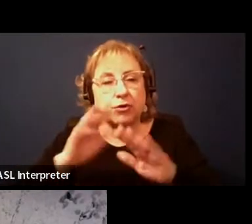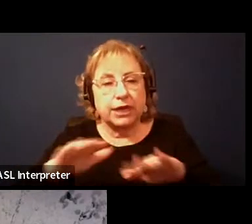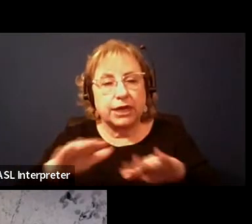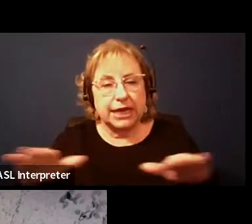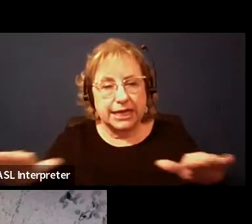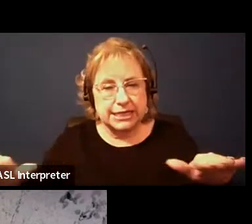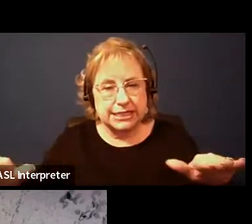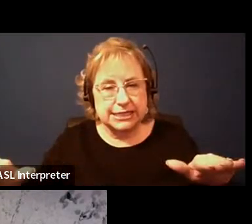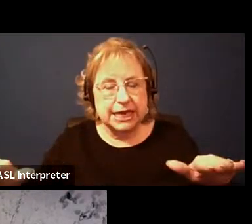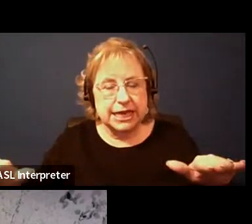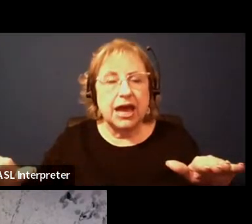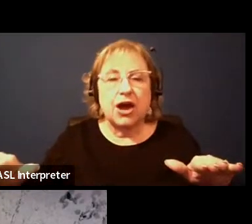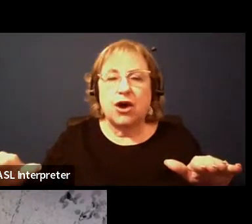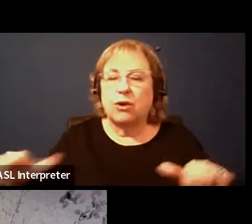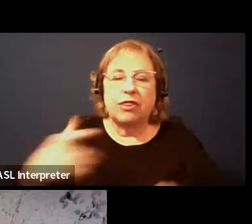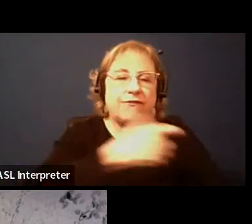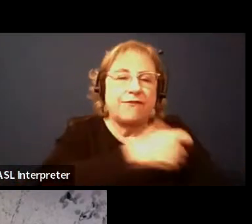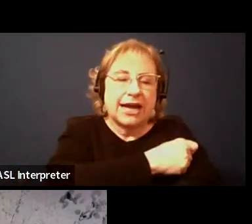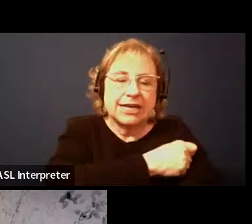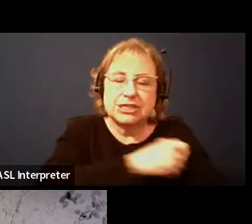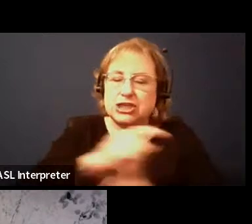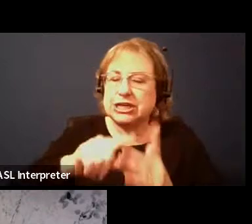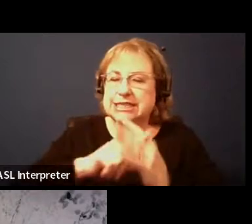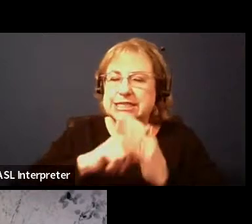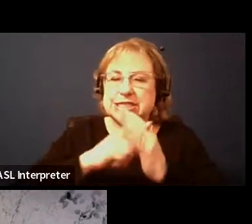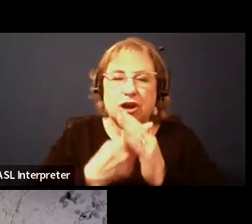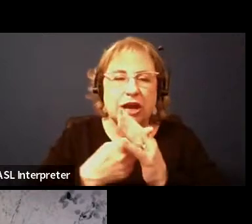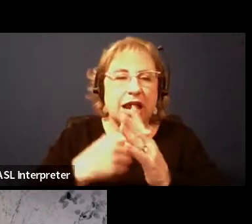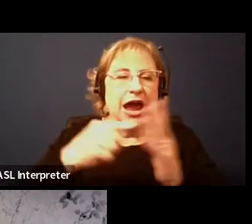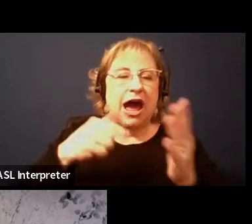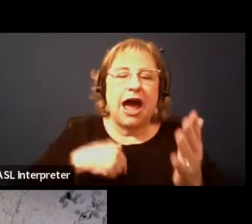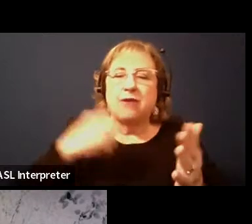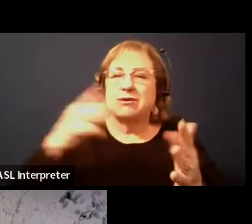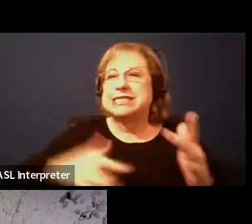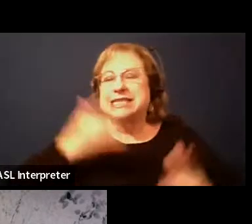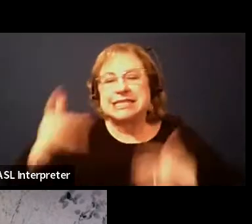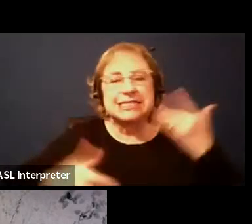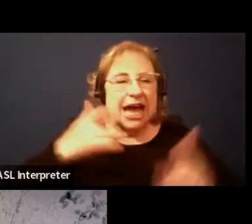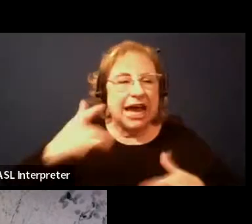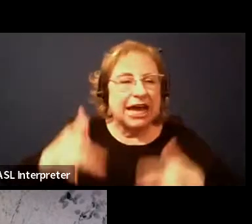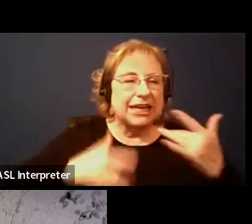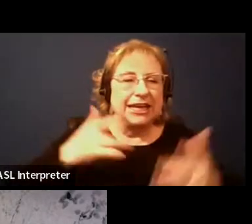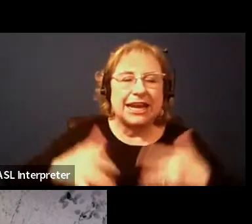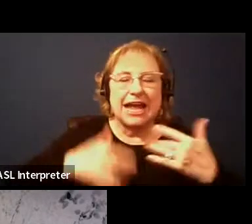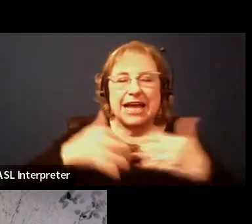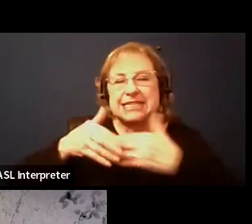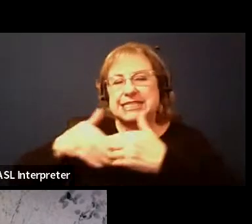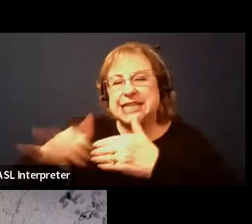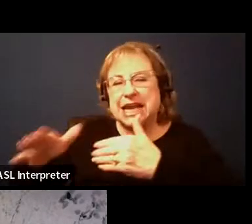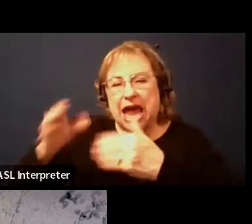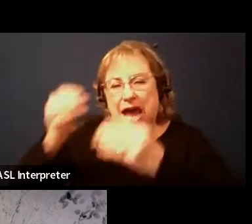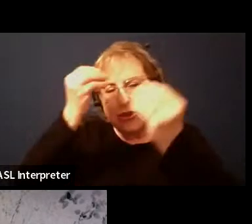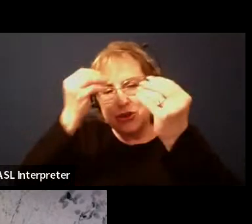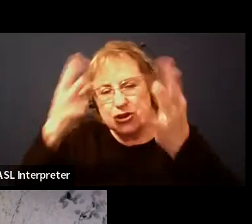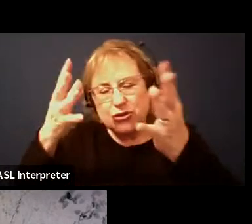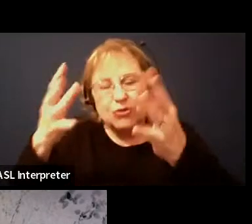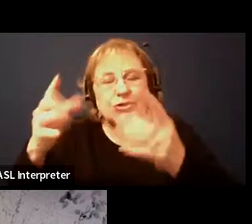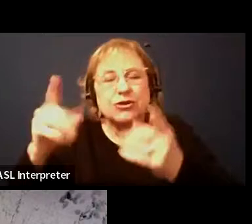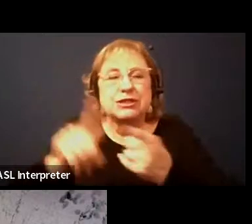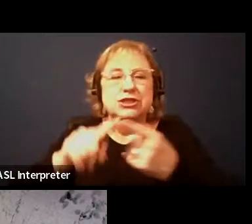was ringing bells. I was sending the link to get appointments to all of my friends and all of my kids' friends.